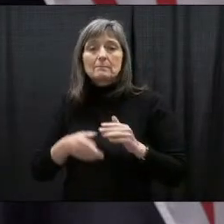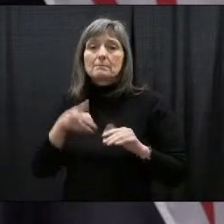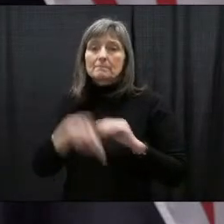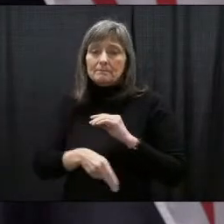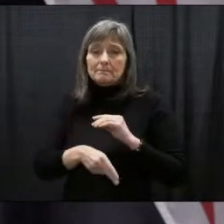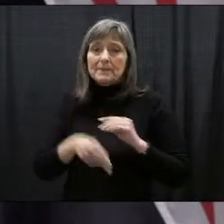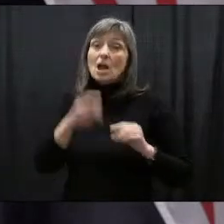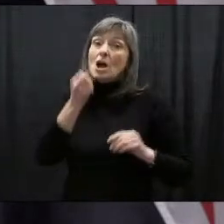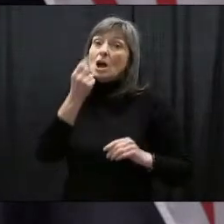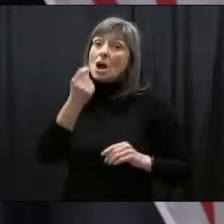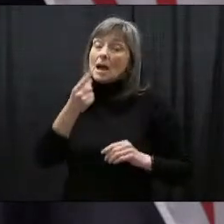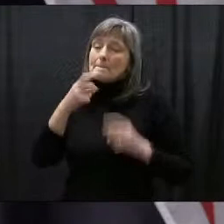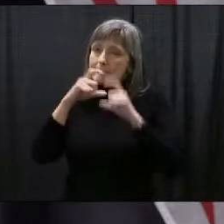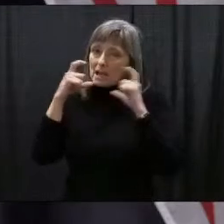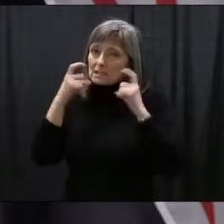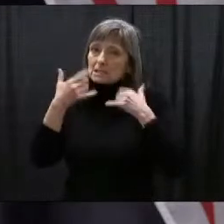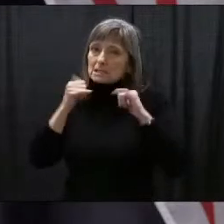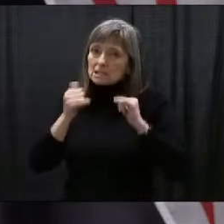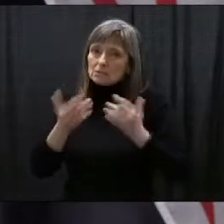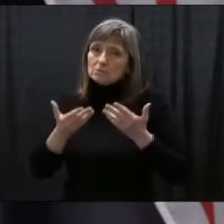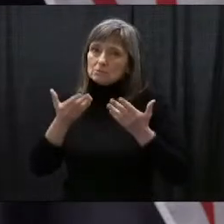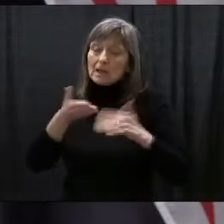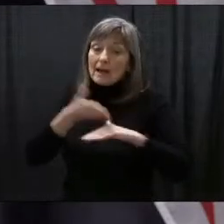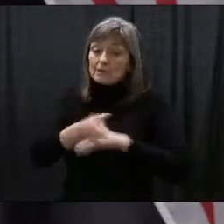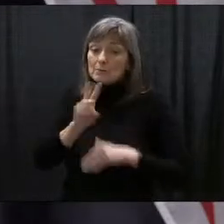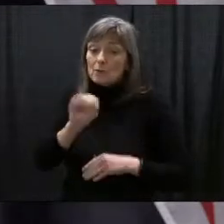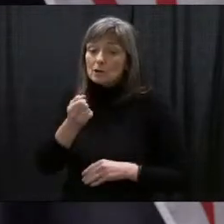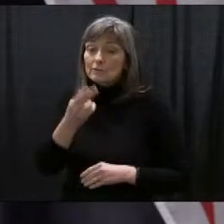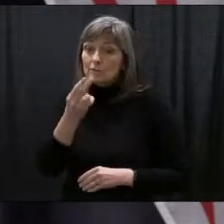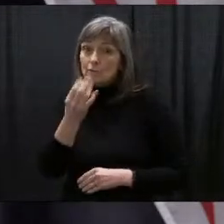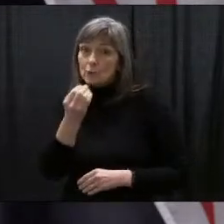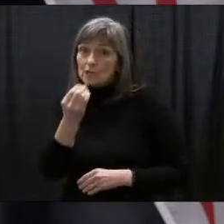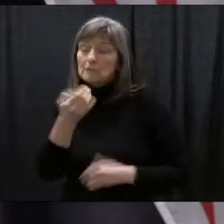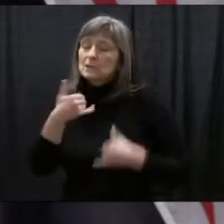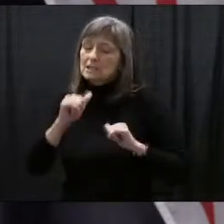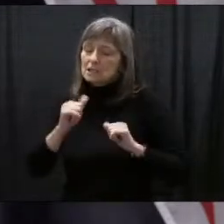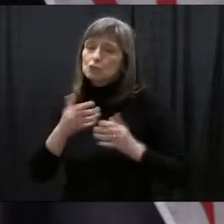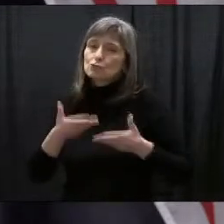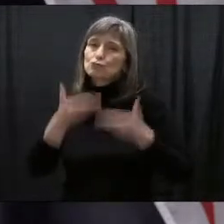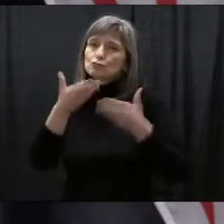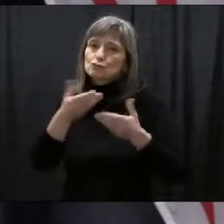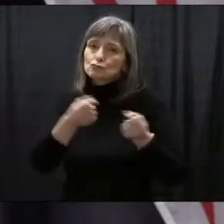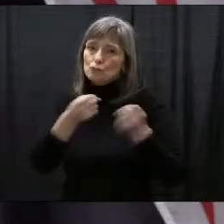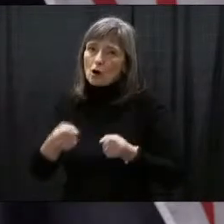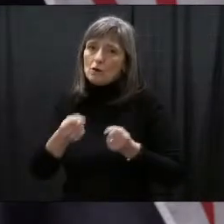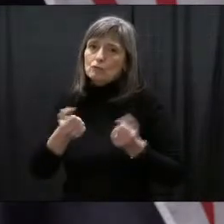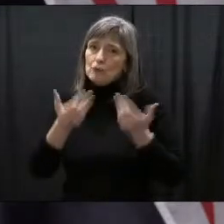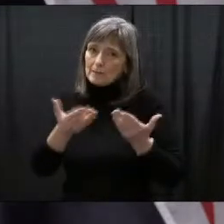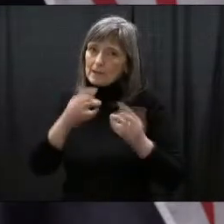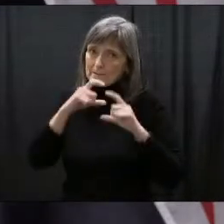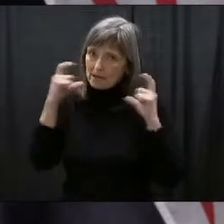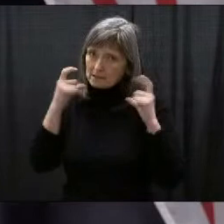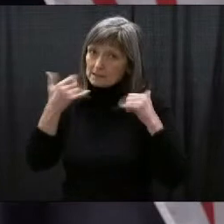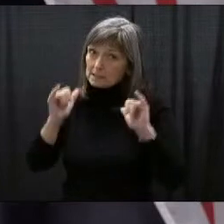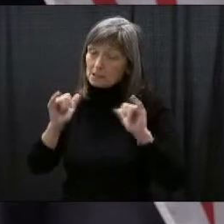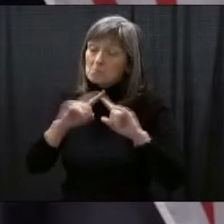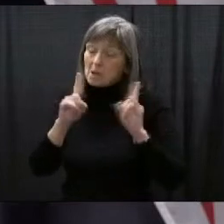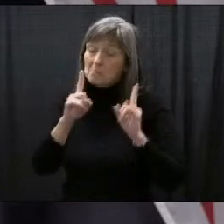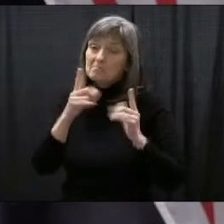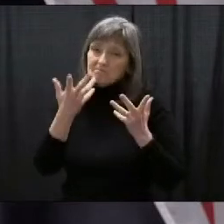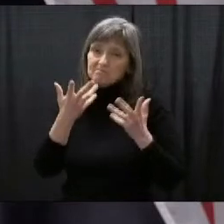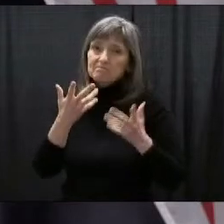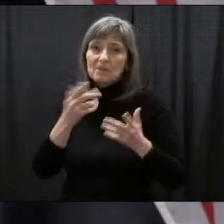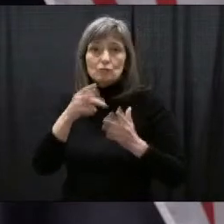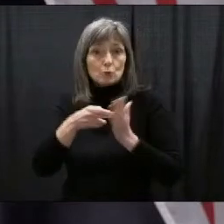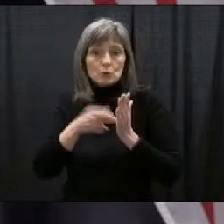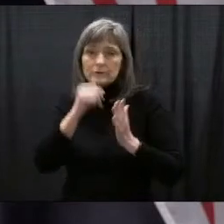will continue to be strongly recommended beyond March 14th. As a first step, effective 12:01 a.m.,